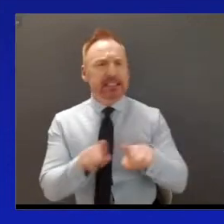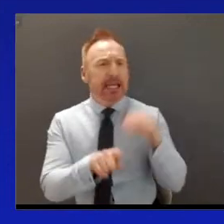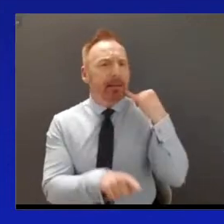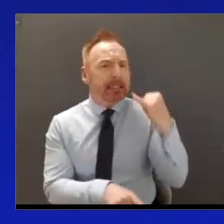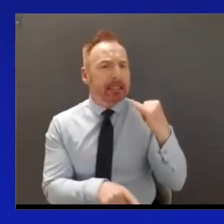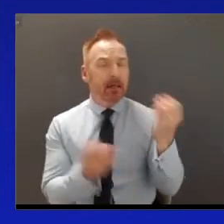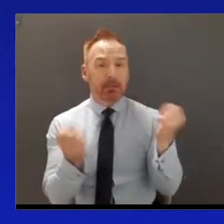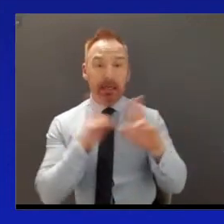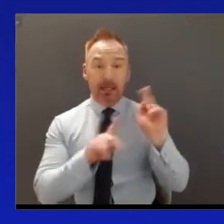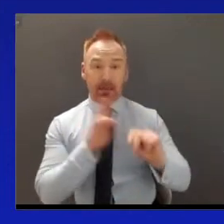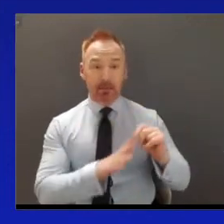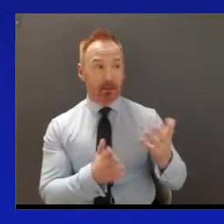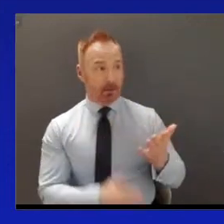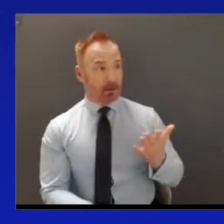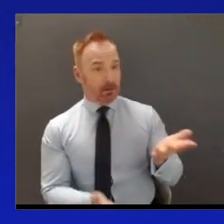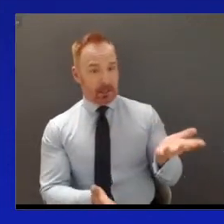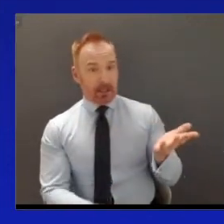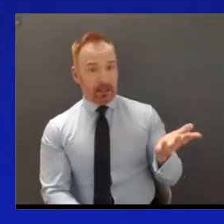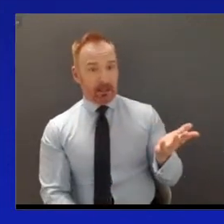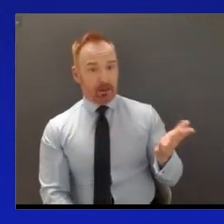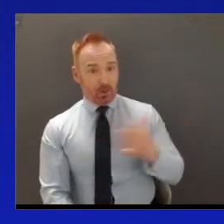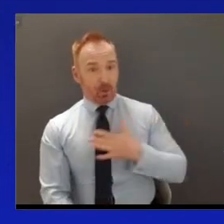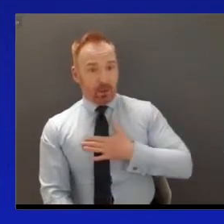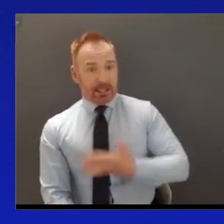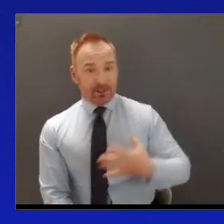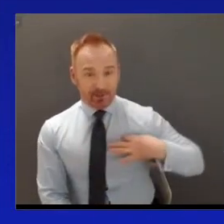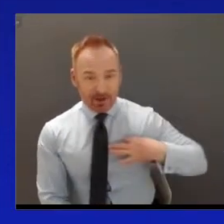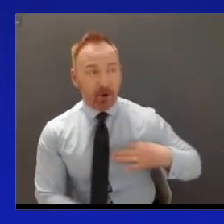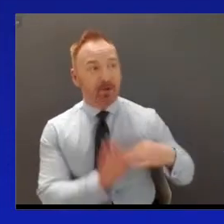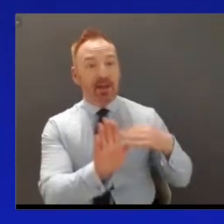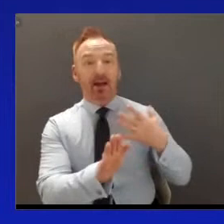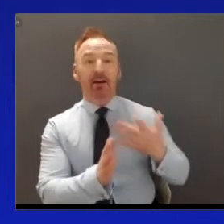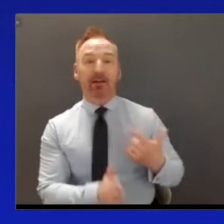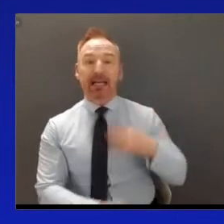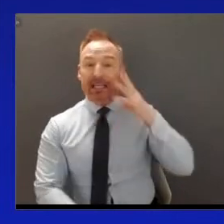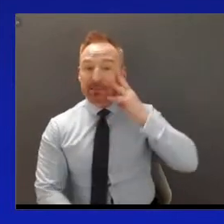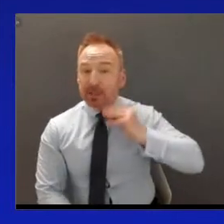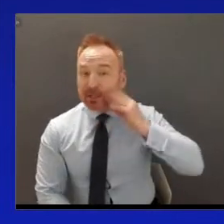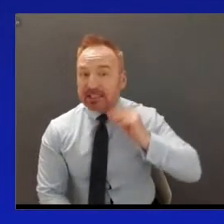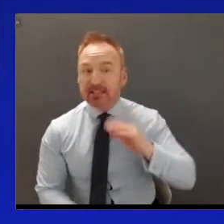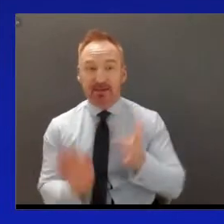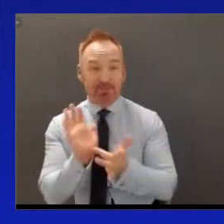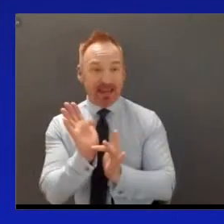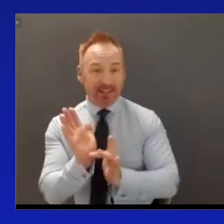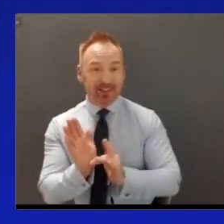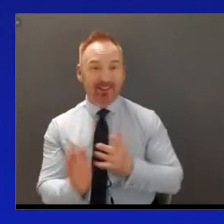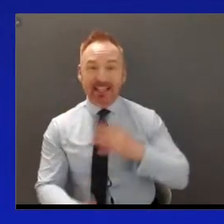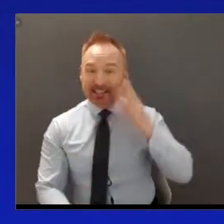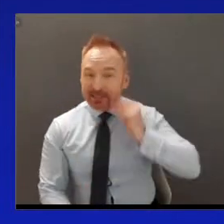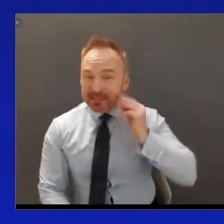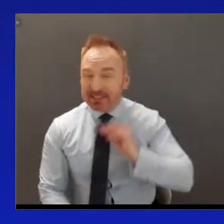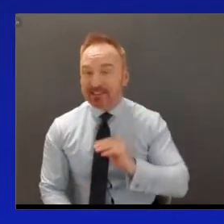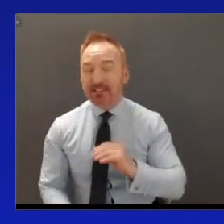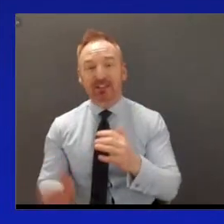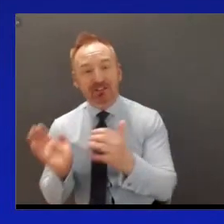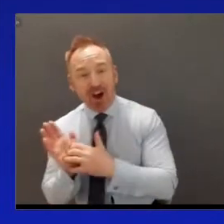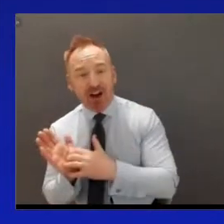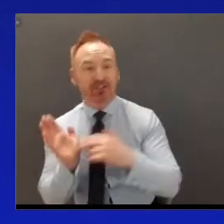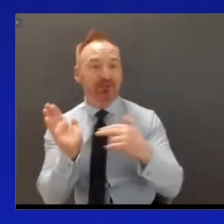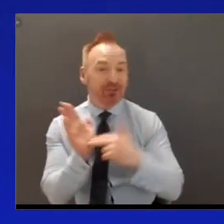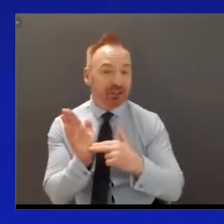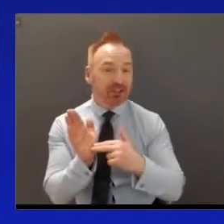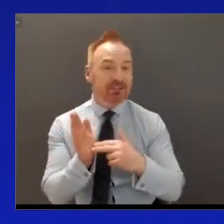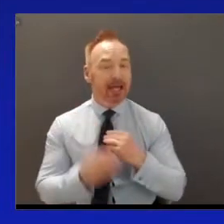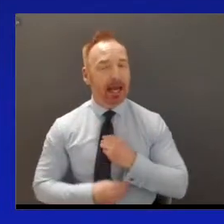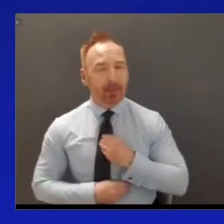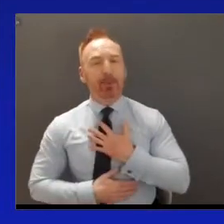have had the background for it, with some kind of medical background. So it's very refreshing to know. And if